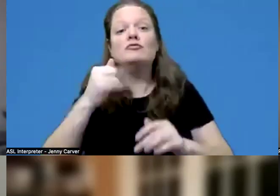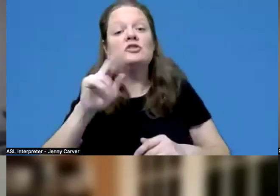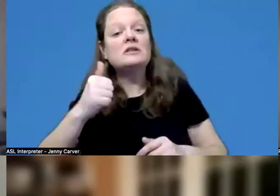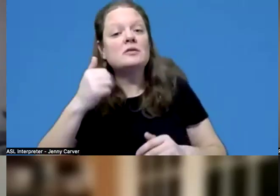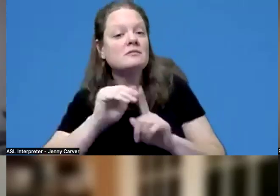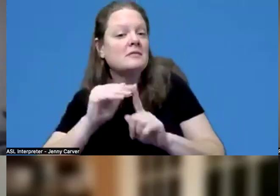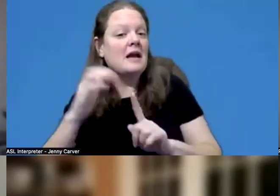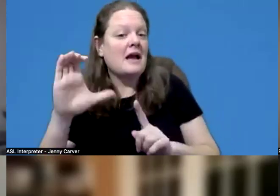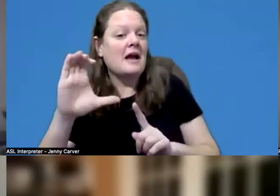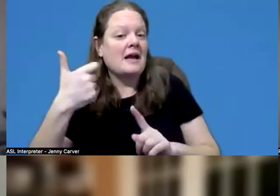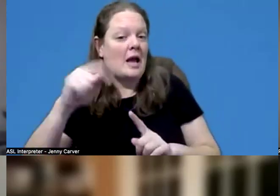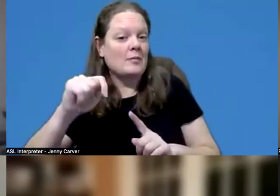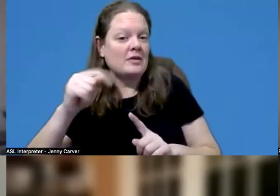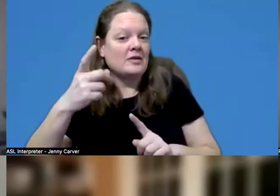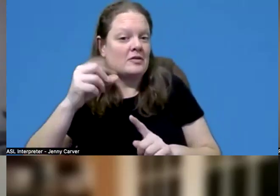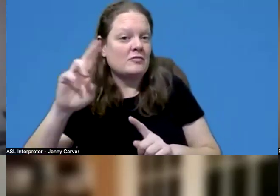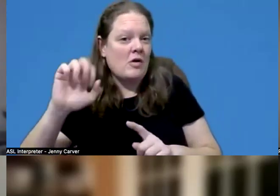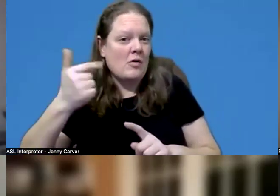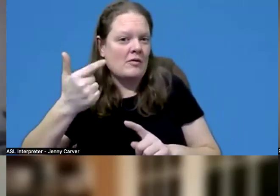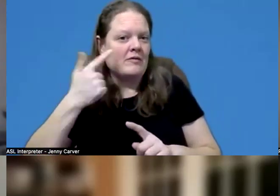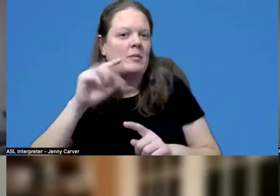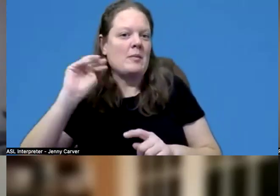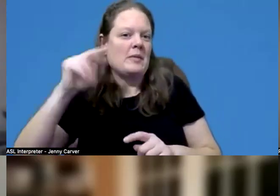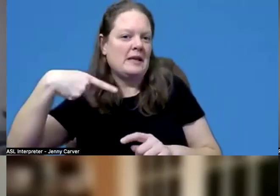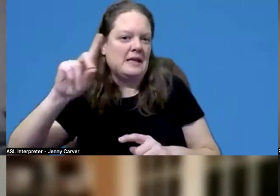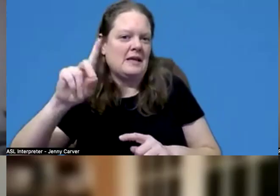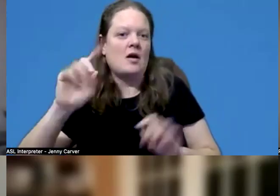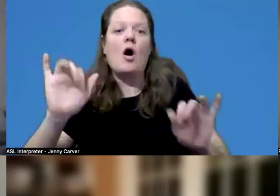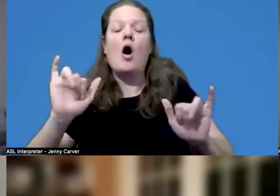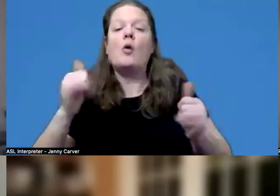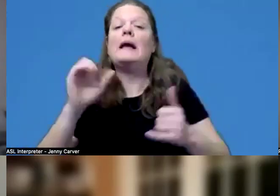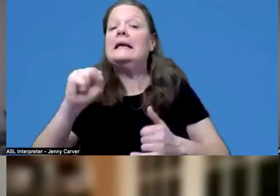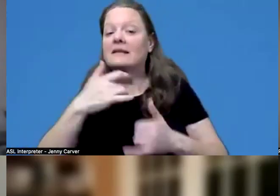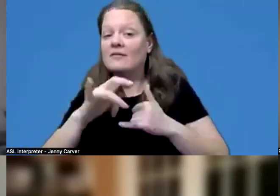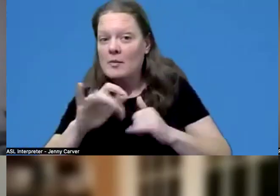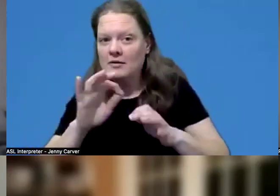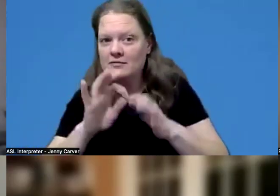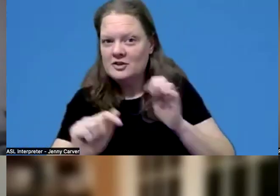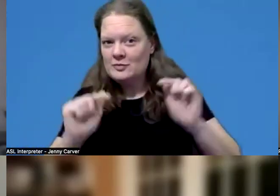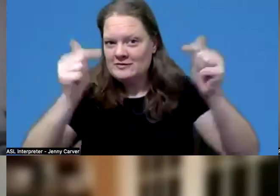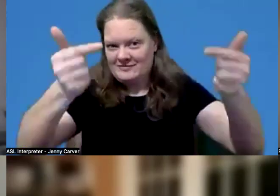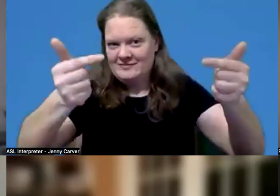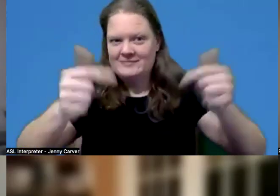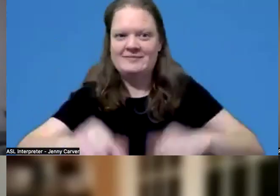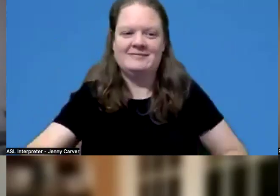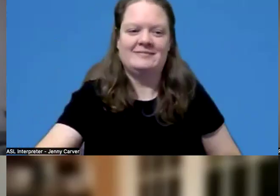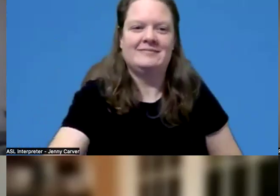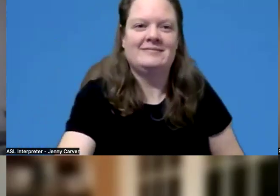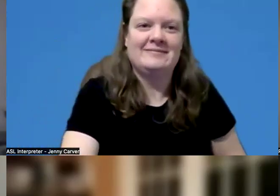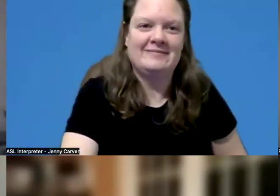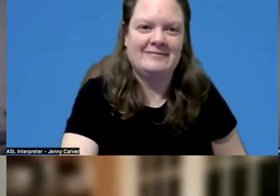that Captain Duro Yes. from MPD is available, just so you know. Oh, is available. I'm here. He's on camera.